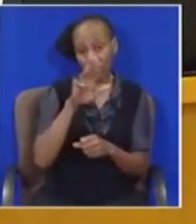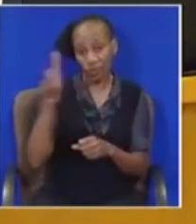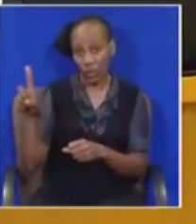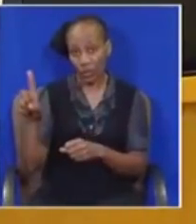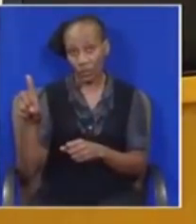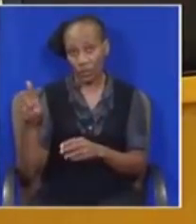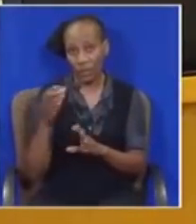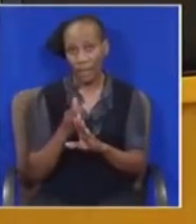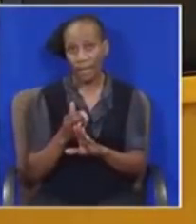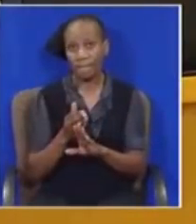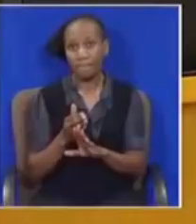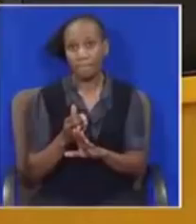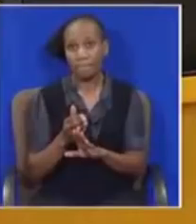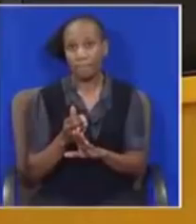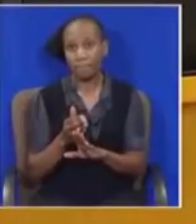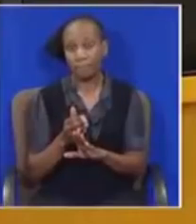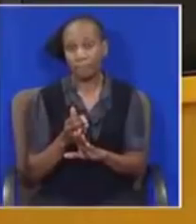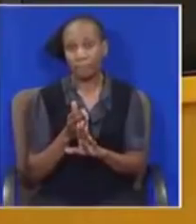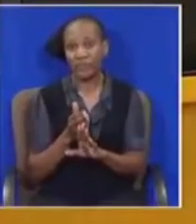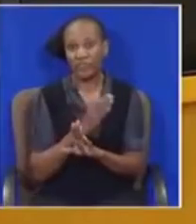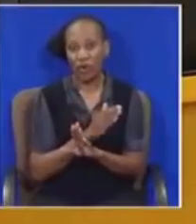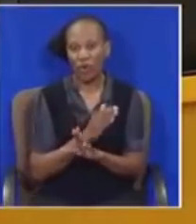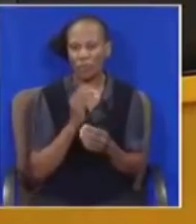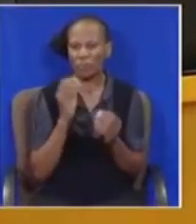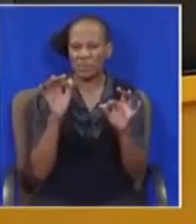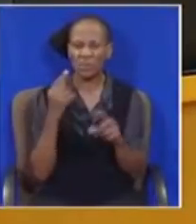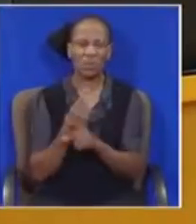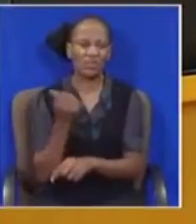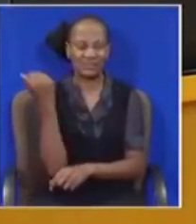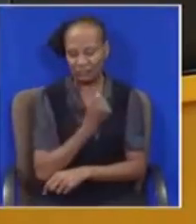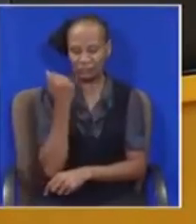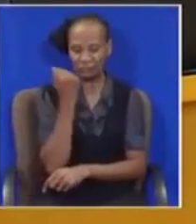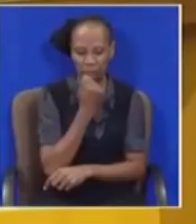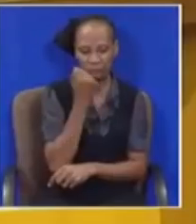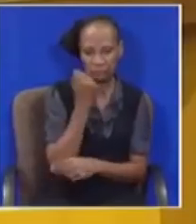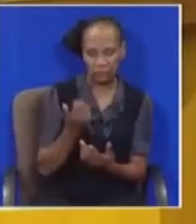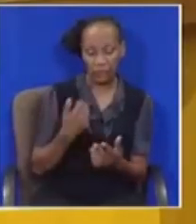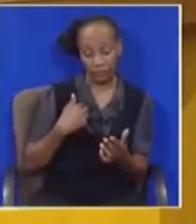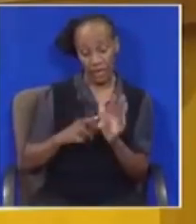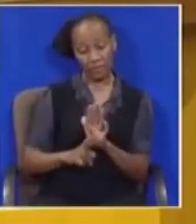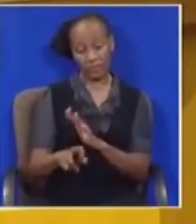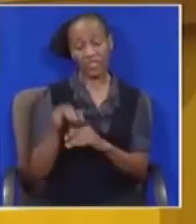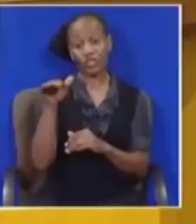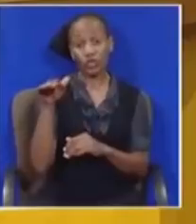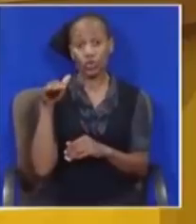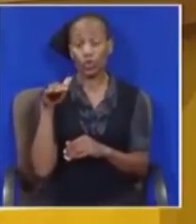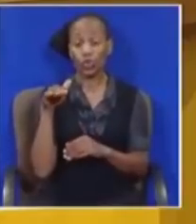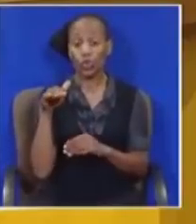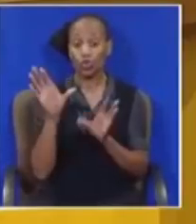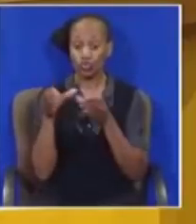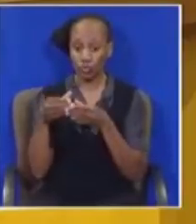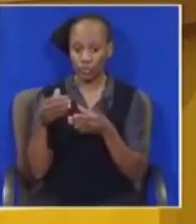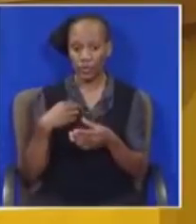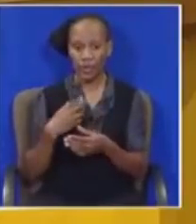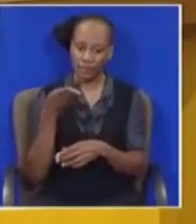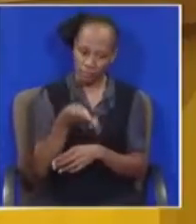even before apologies became the fashion of the day, on behalf of the Zulu nation, I tendered my